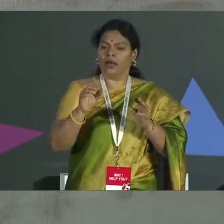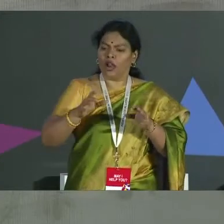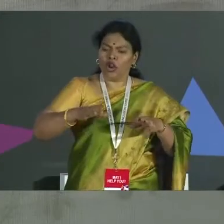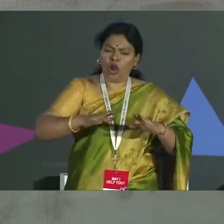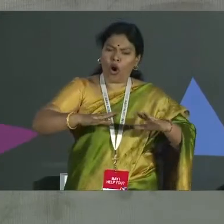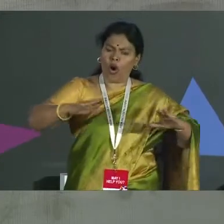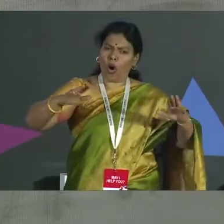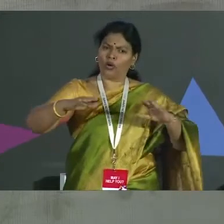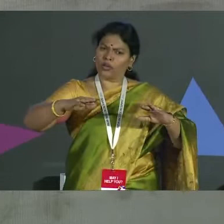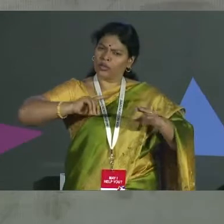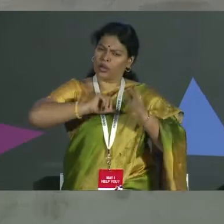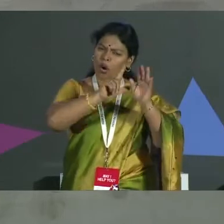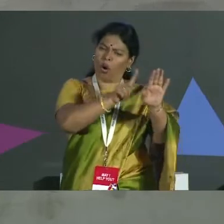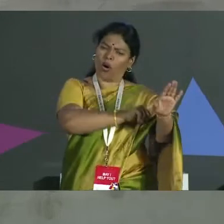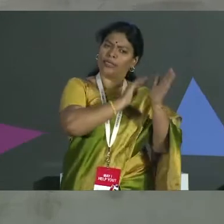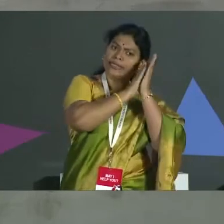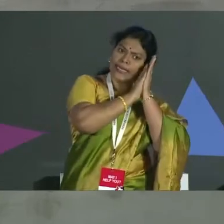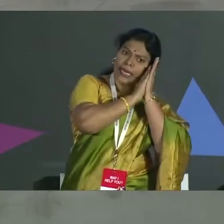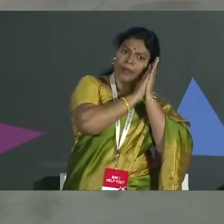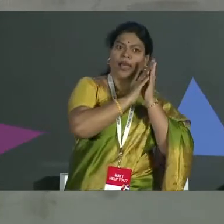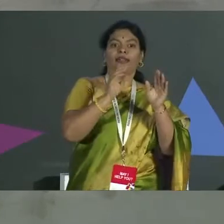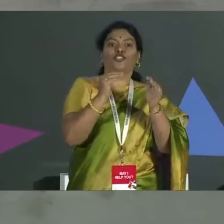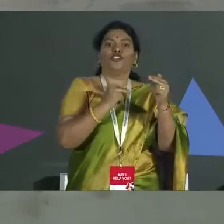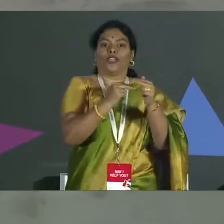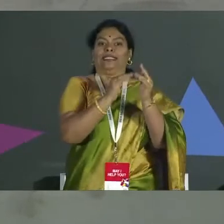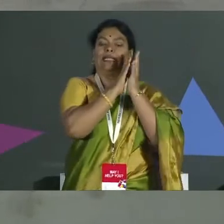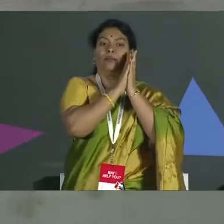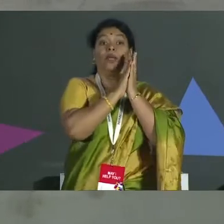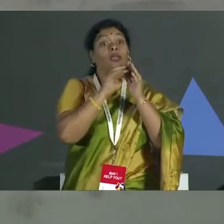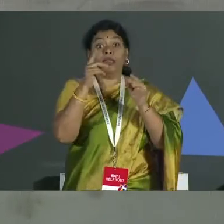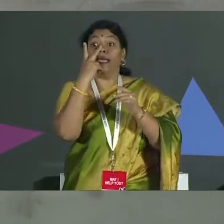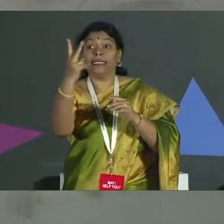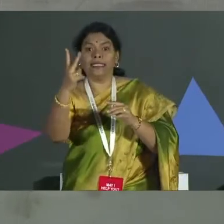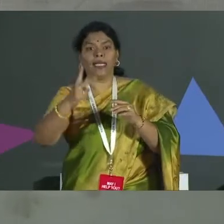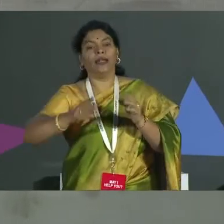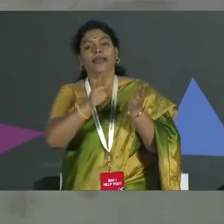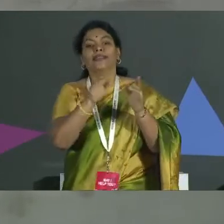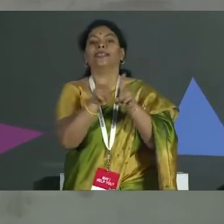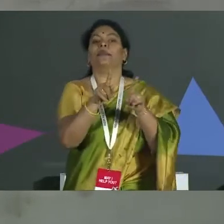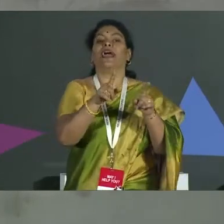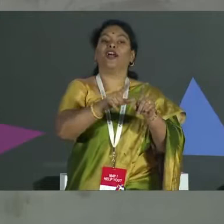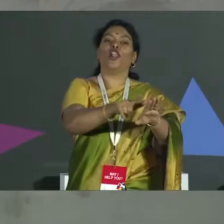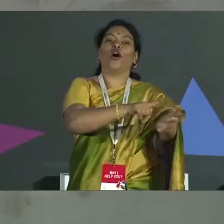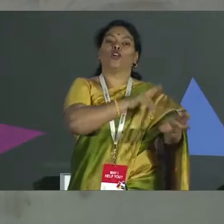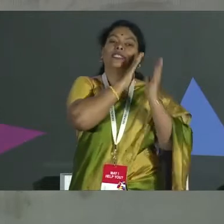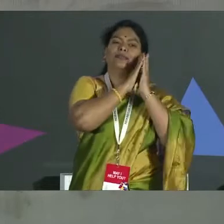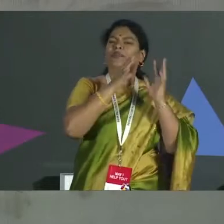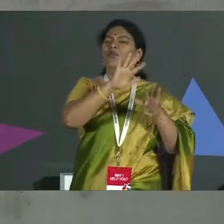There's a short sleep, which you wake up from every night, and death is a long sleep. That's it. There's nothing to be so afraid